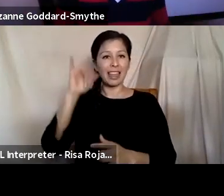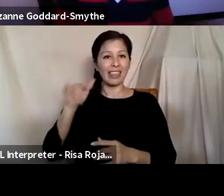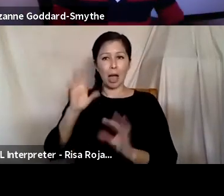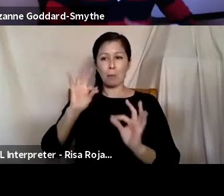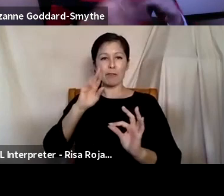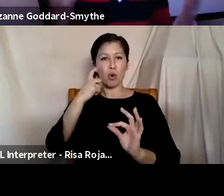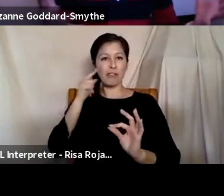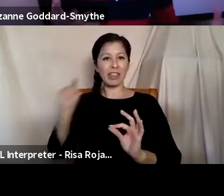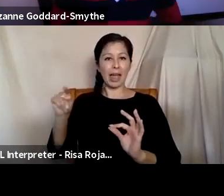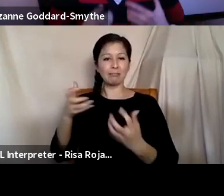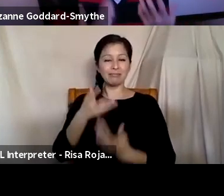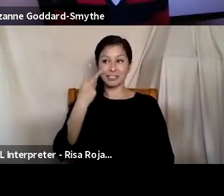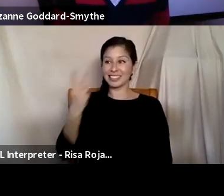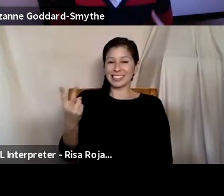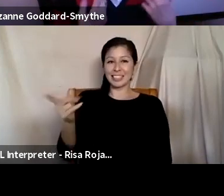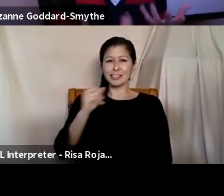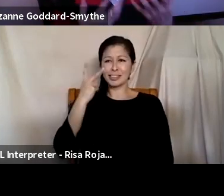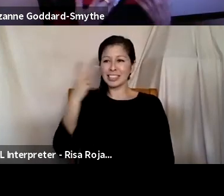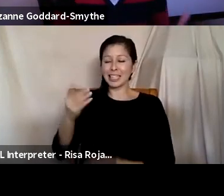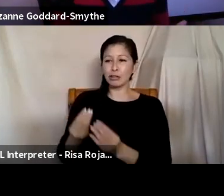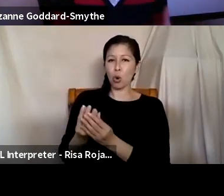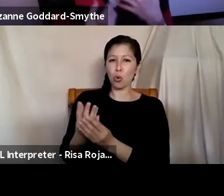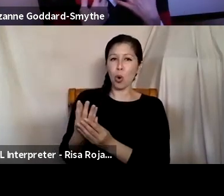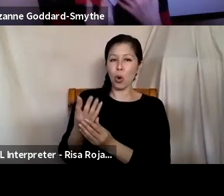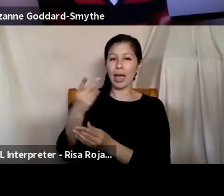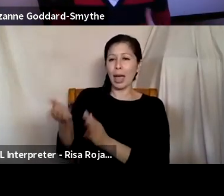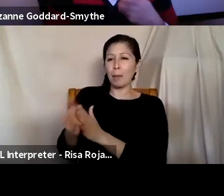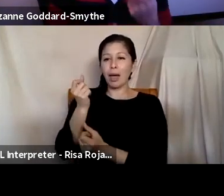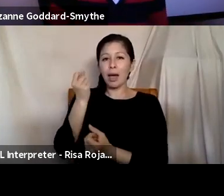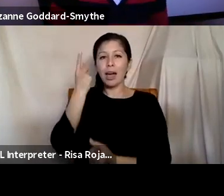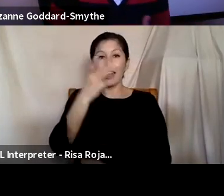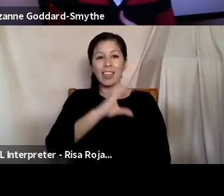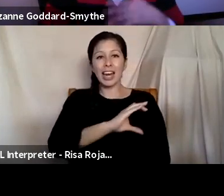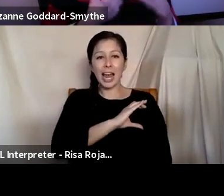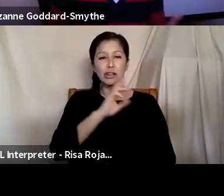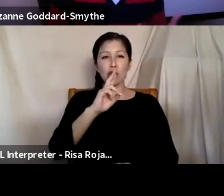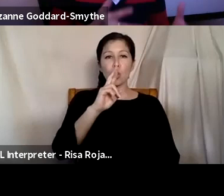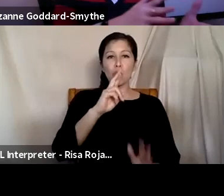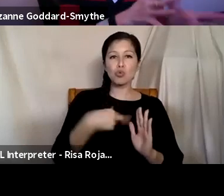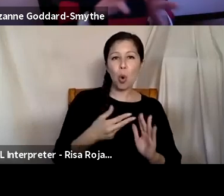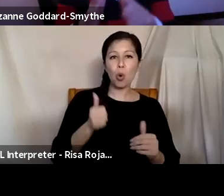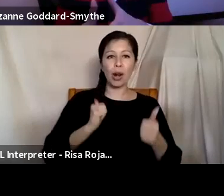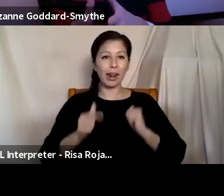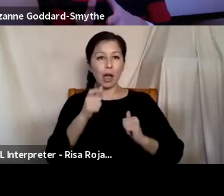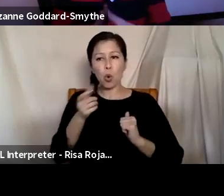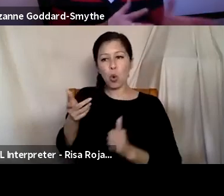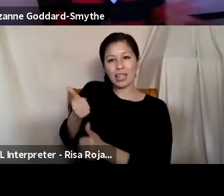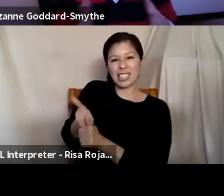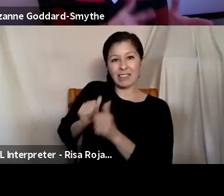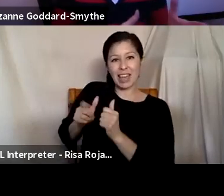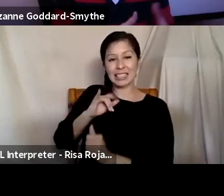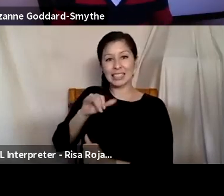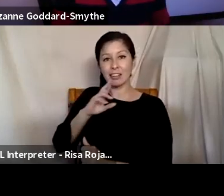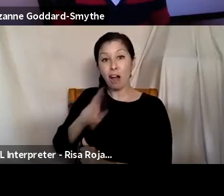role for them, or you really see their work coming and understanding of character and roles and who they are and